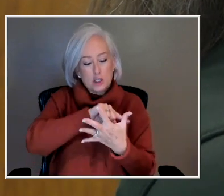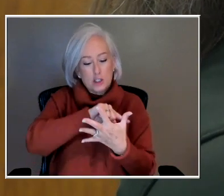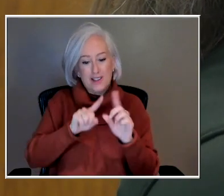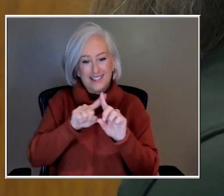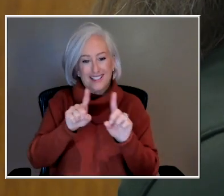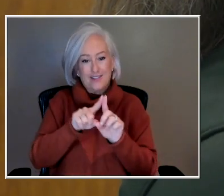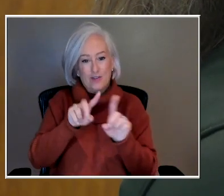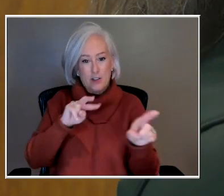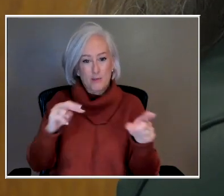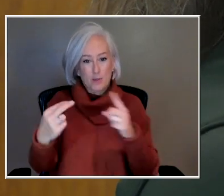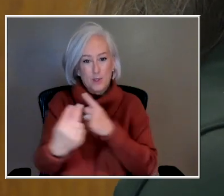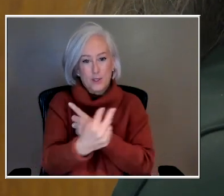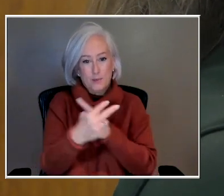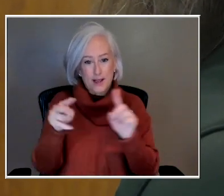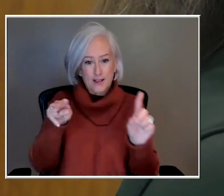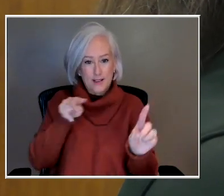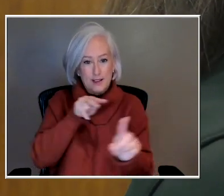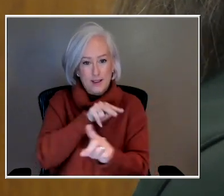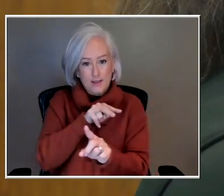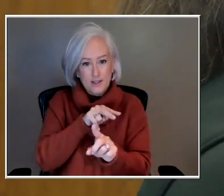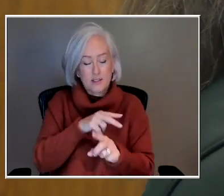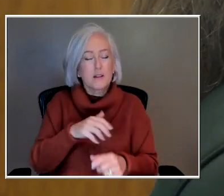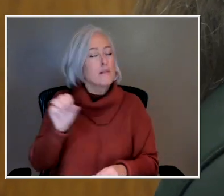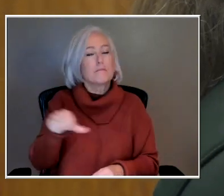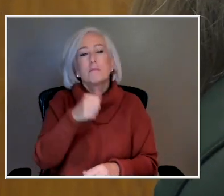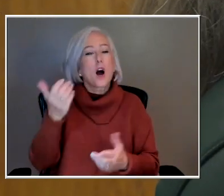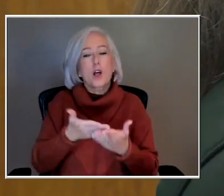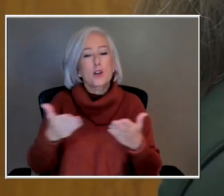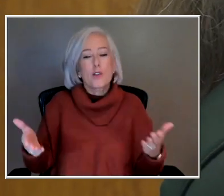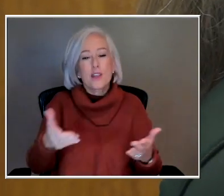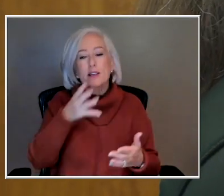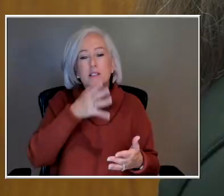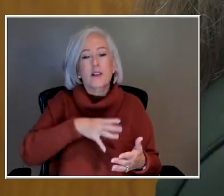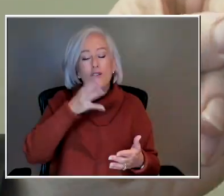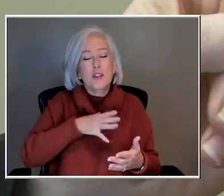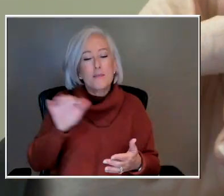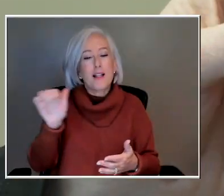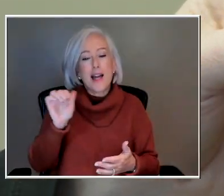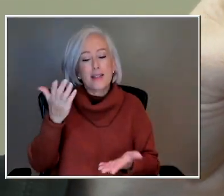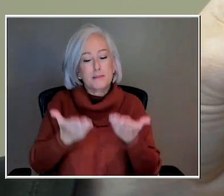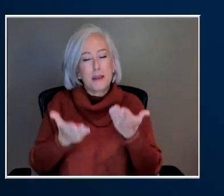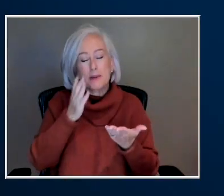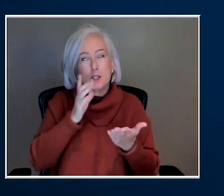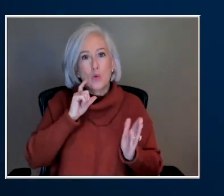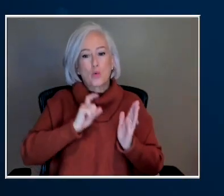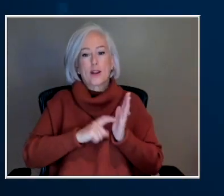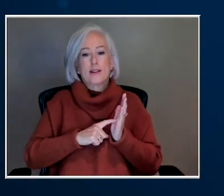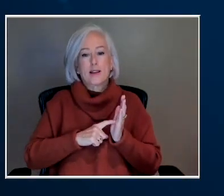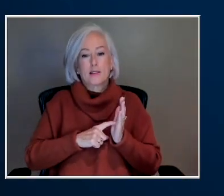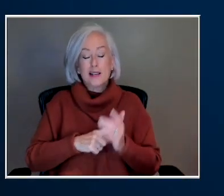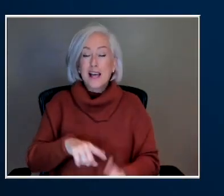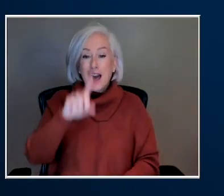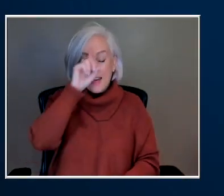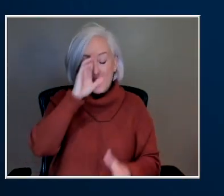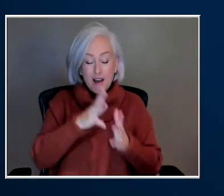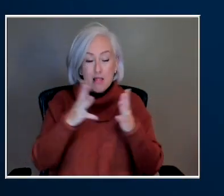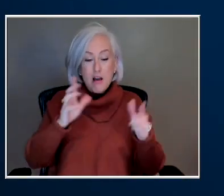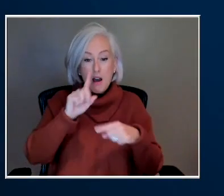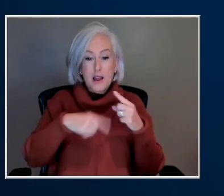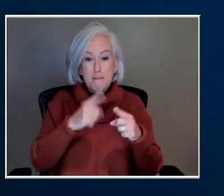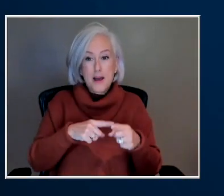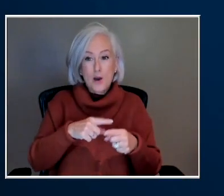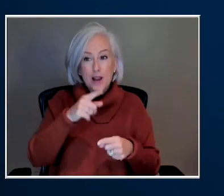face that maybe we don't realize that might differentiates them? Yeah, I think it comes down to expectations that are placed on the female athlete. And that can